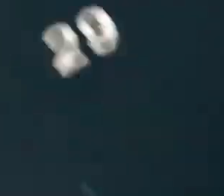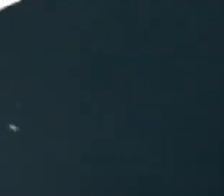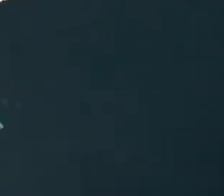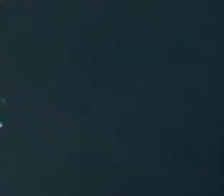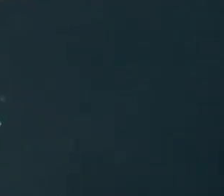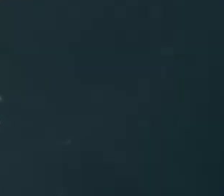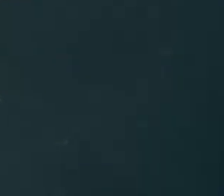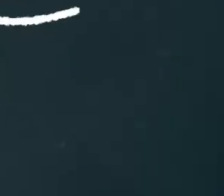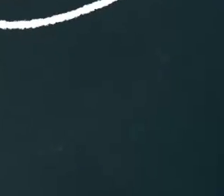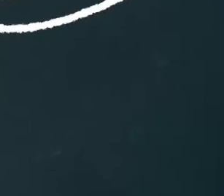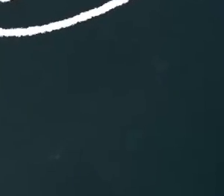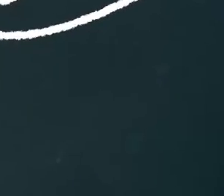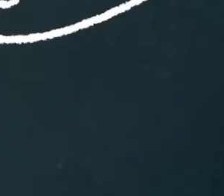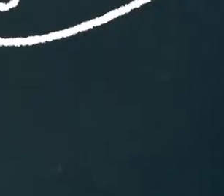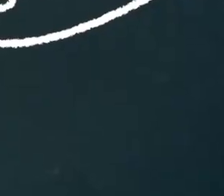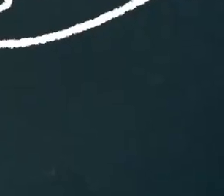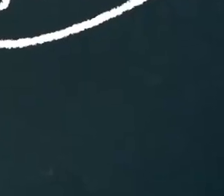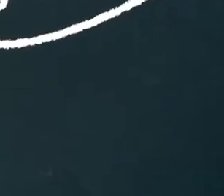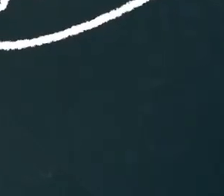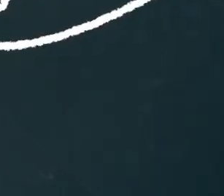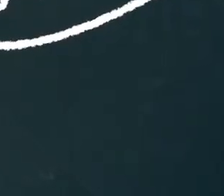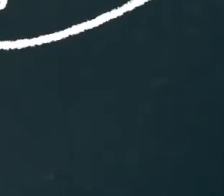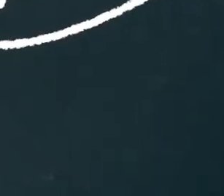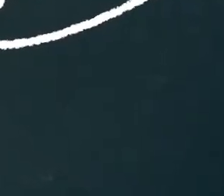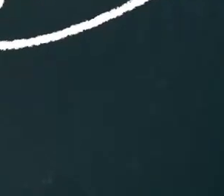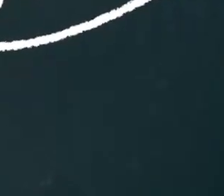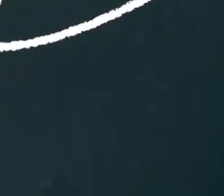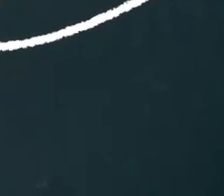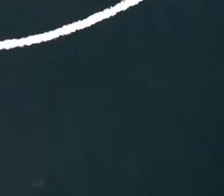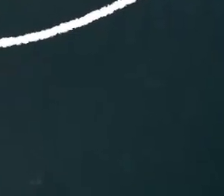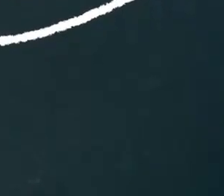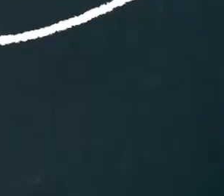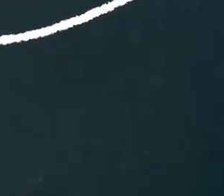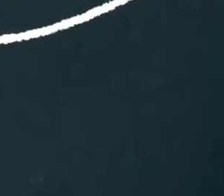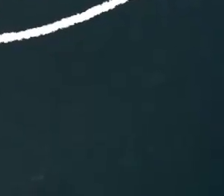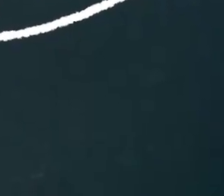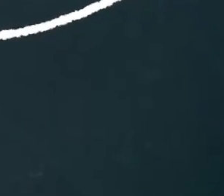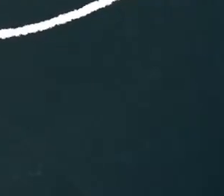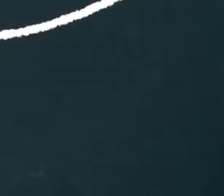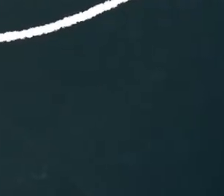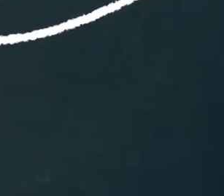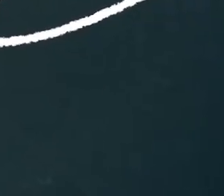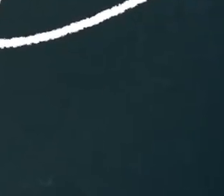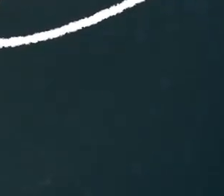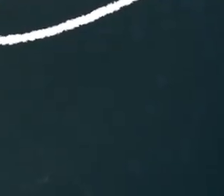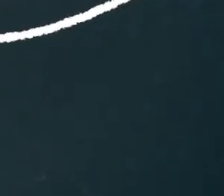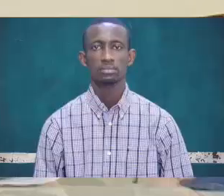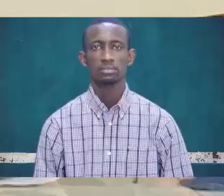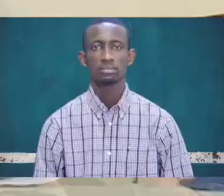Welcome to Study Time, a televised home learning program produced by Rwanda Education